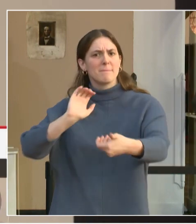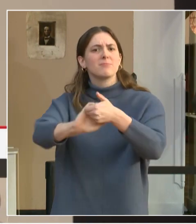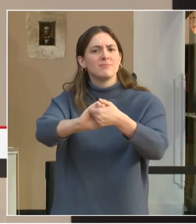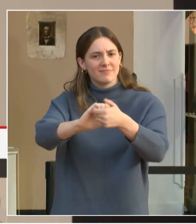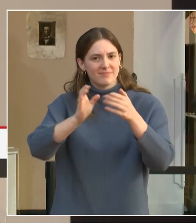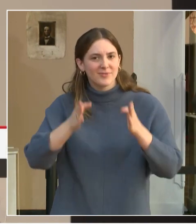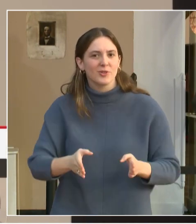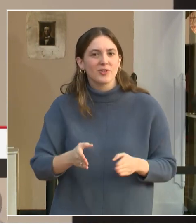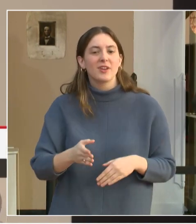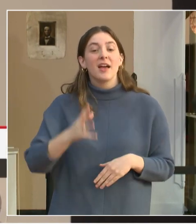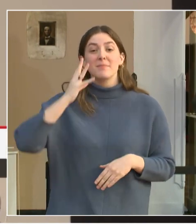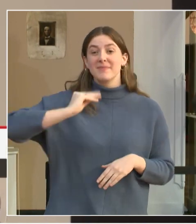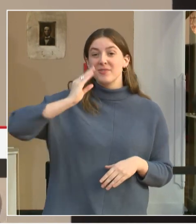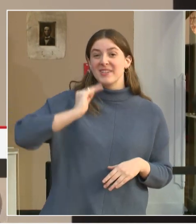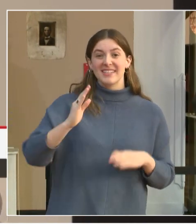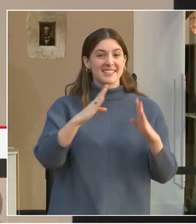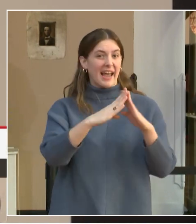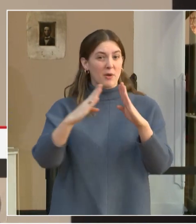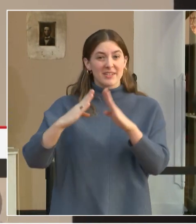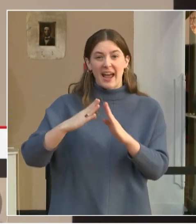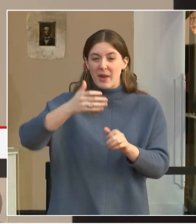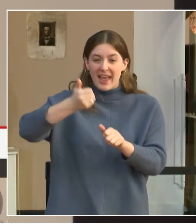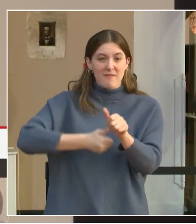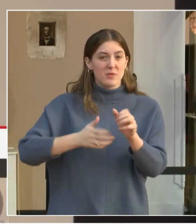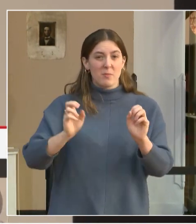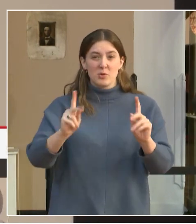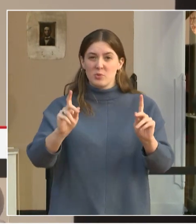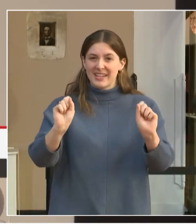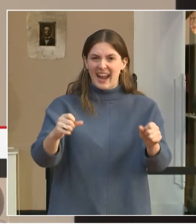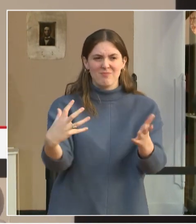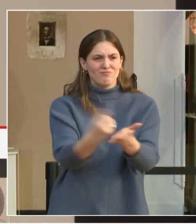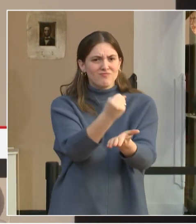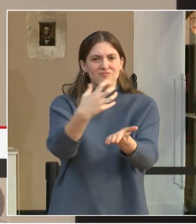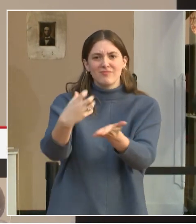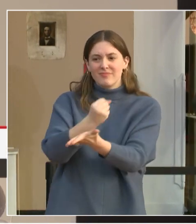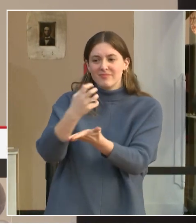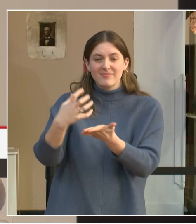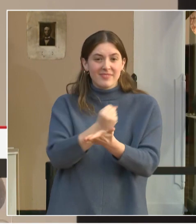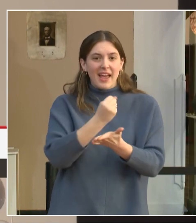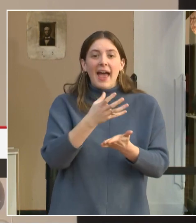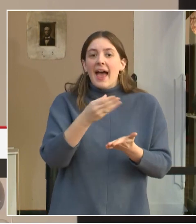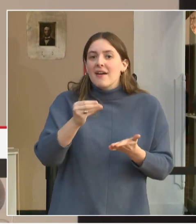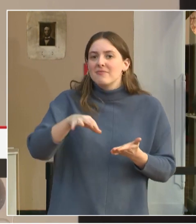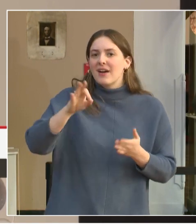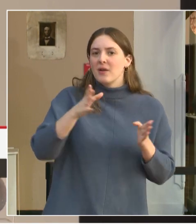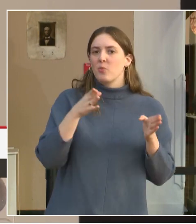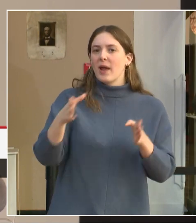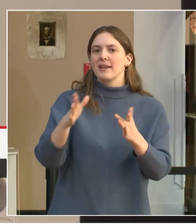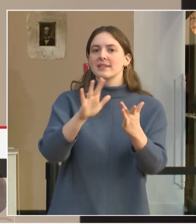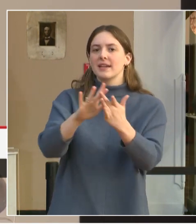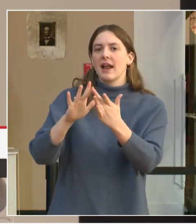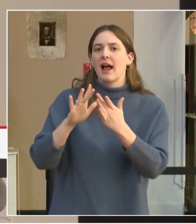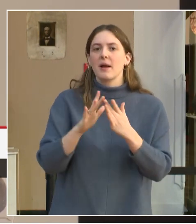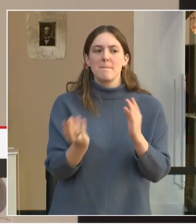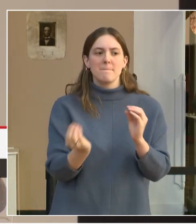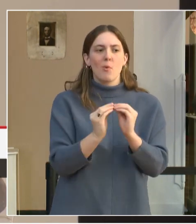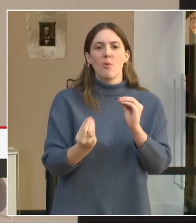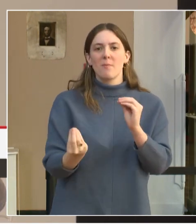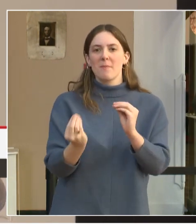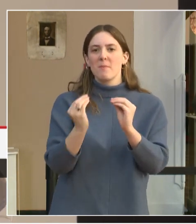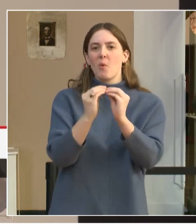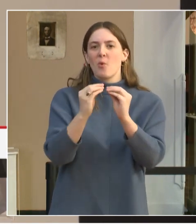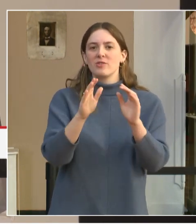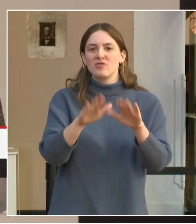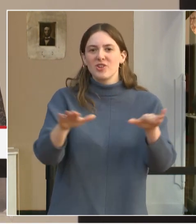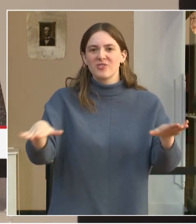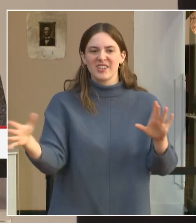Experience downtown every opportunity that you have and find ways to connect more and more children to the